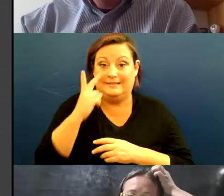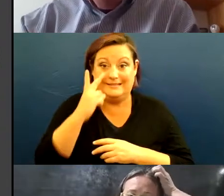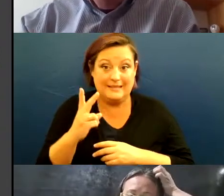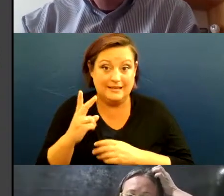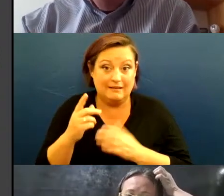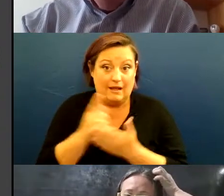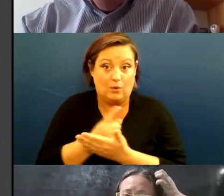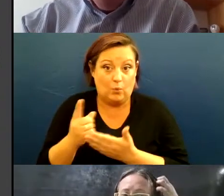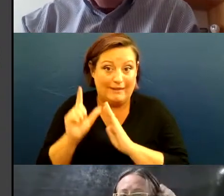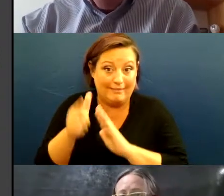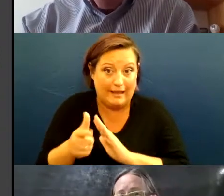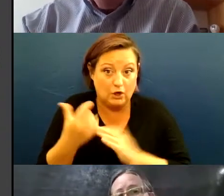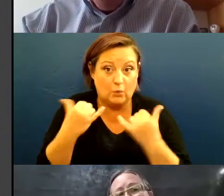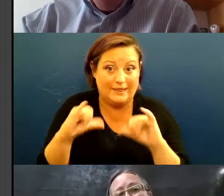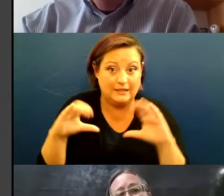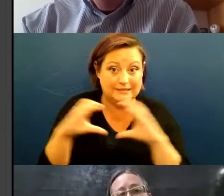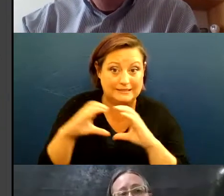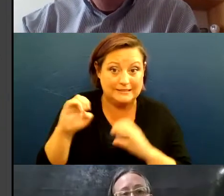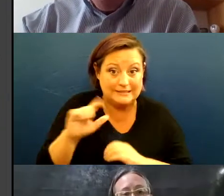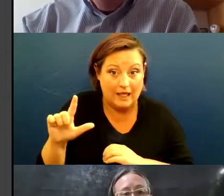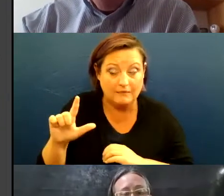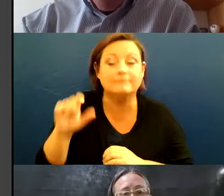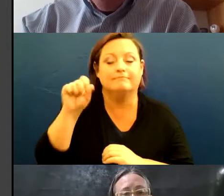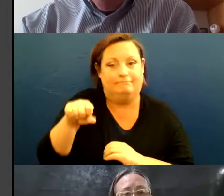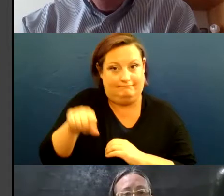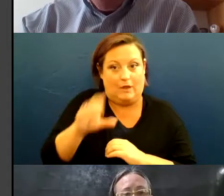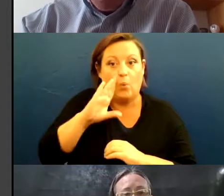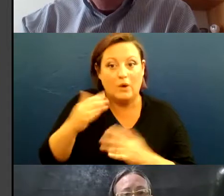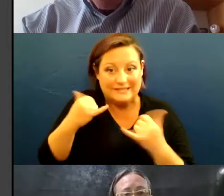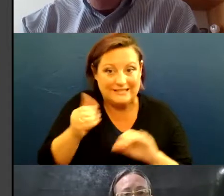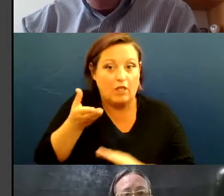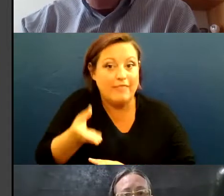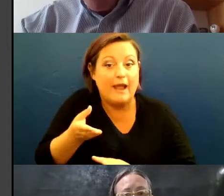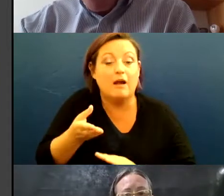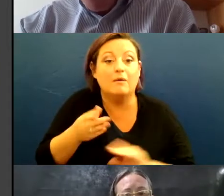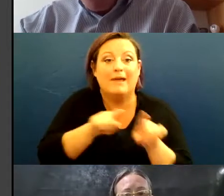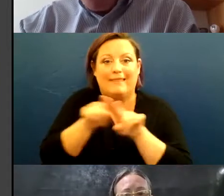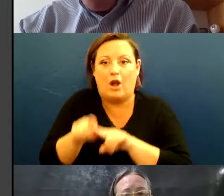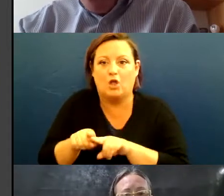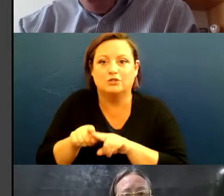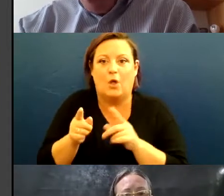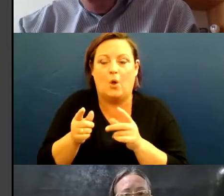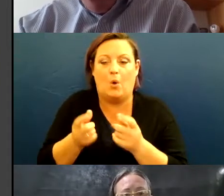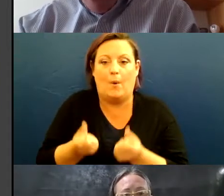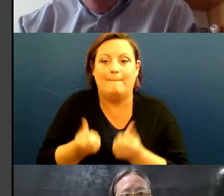were the cells still there, they had actually multiplied. And you can see that in this image.